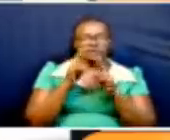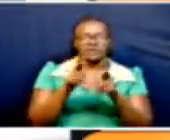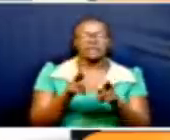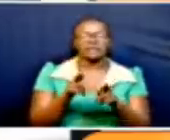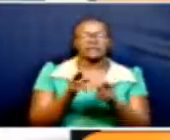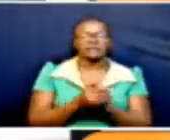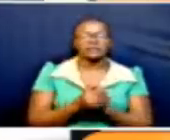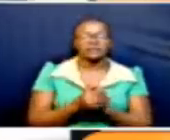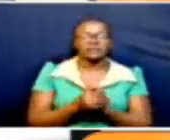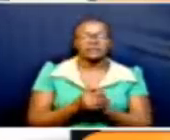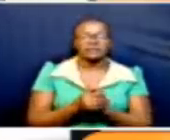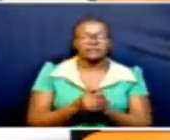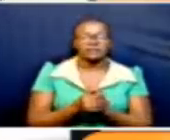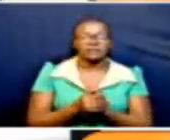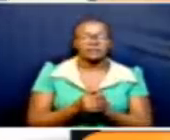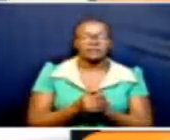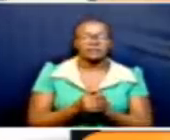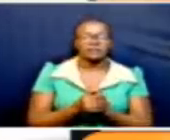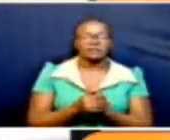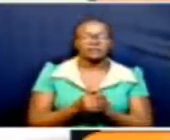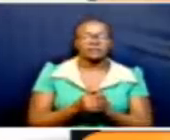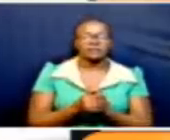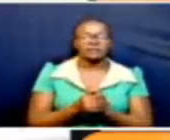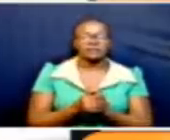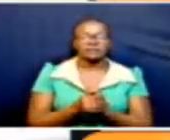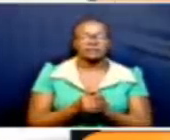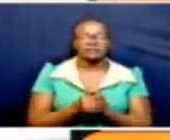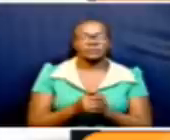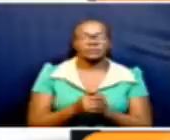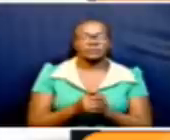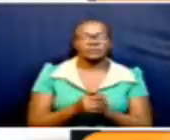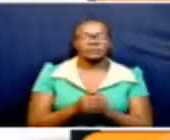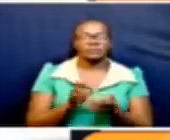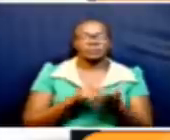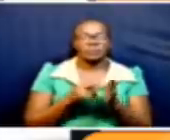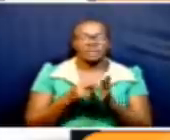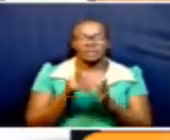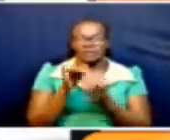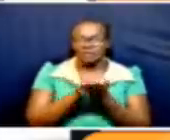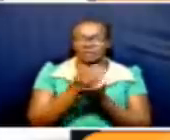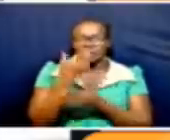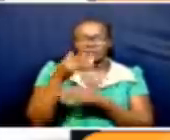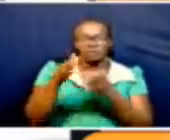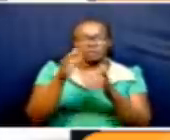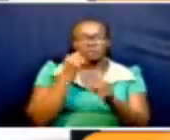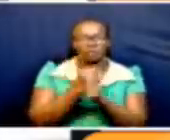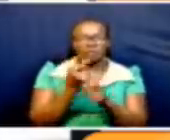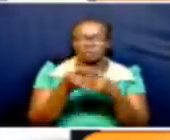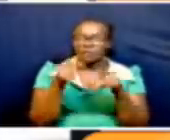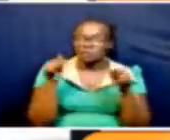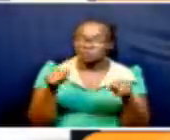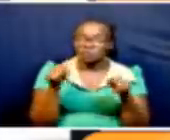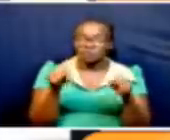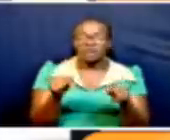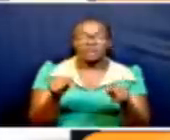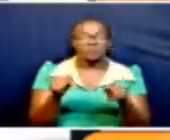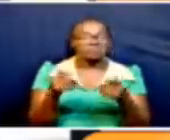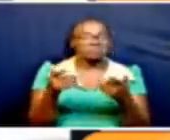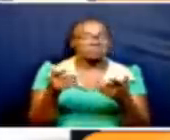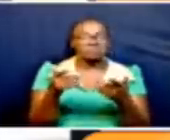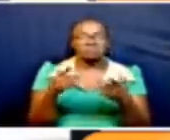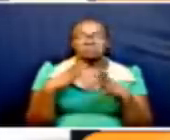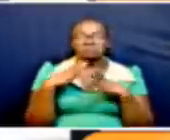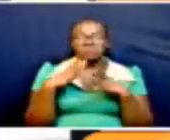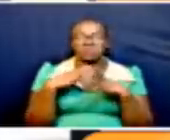Netherlands to uncover this thing. That is how it should work. But nowadays, it's all about, you know, I think it's a